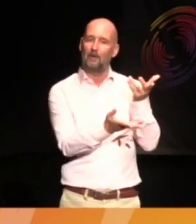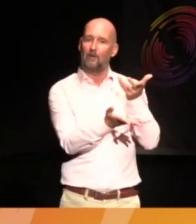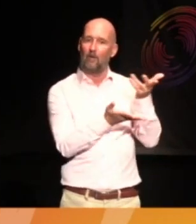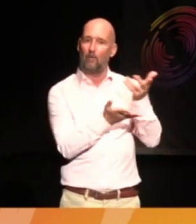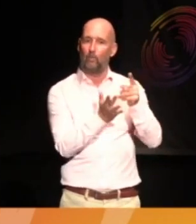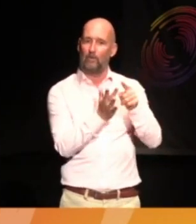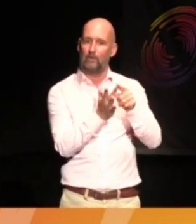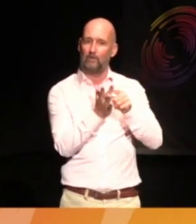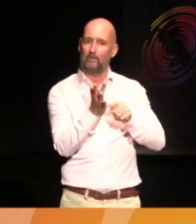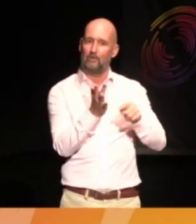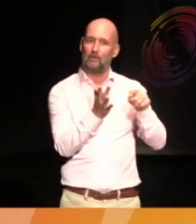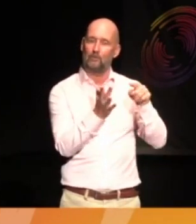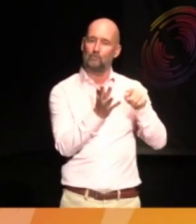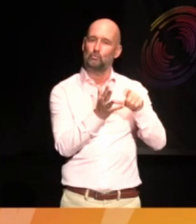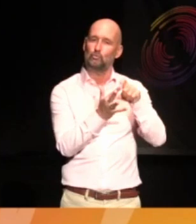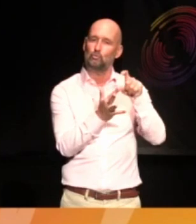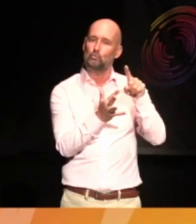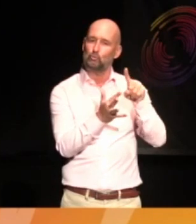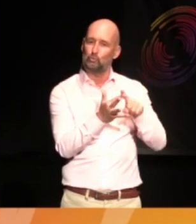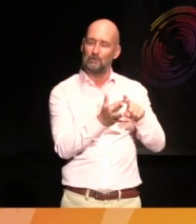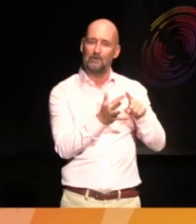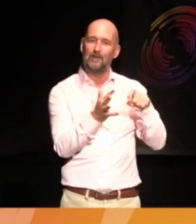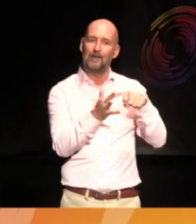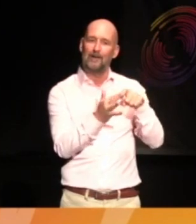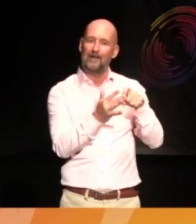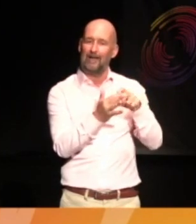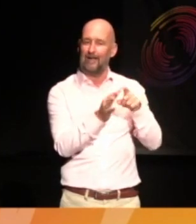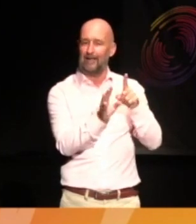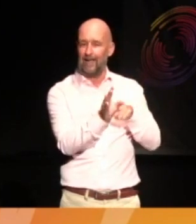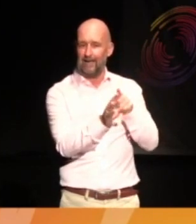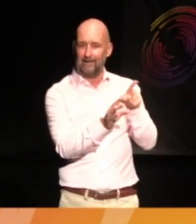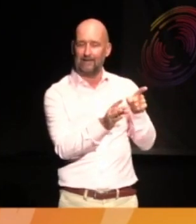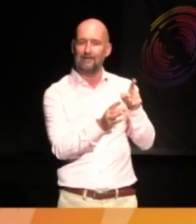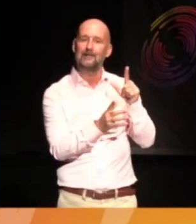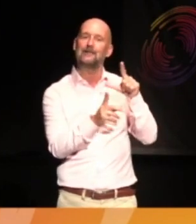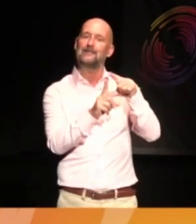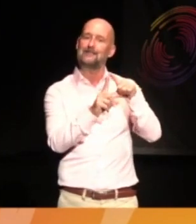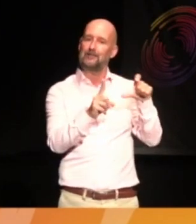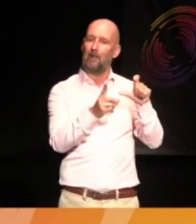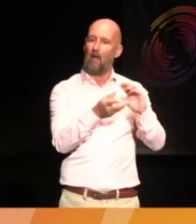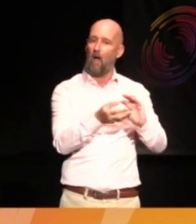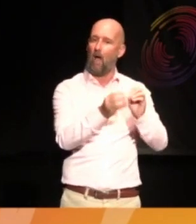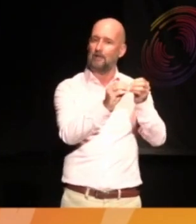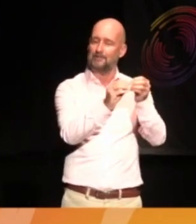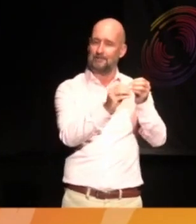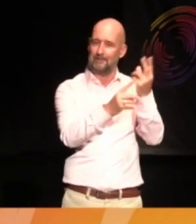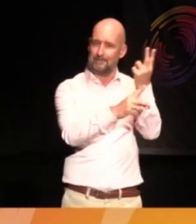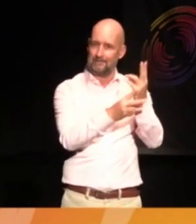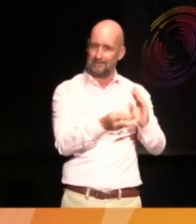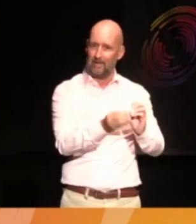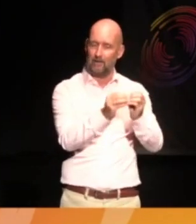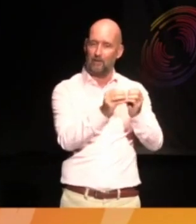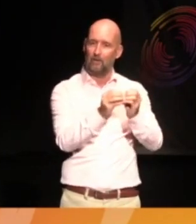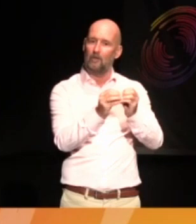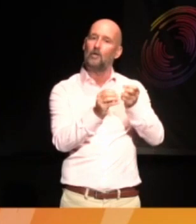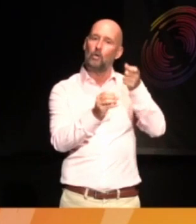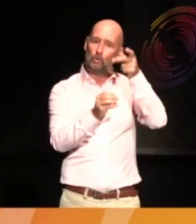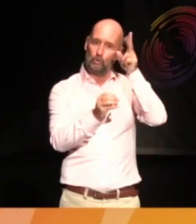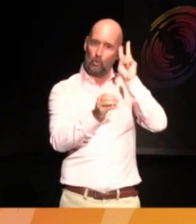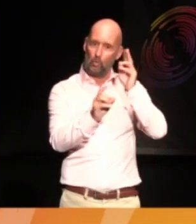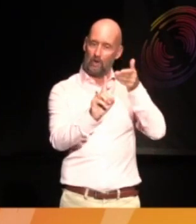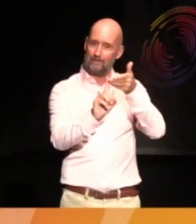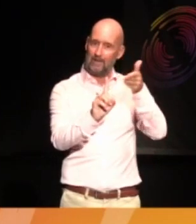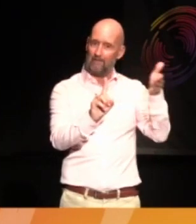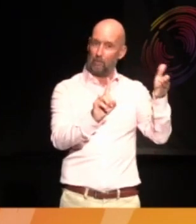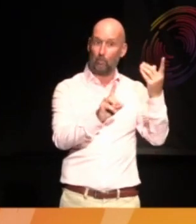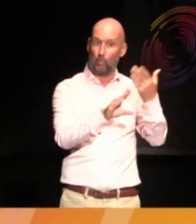Kelly. She's a senior UX designer, user experience designer, and digital artist, and Neurodiversity initiative lead at the